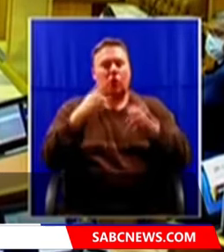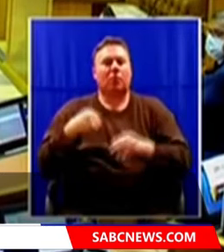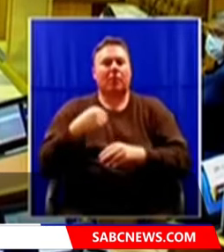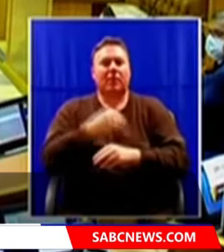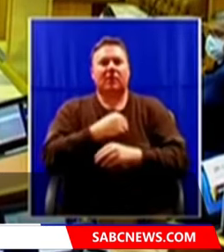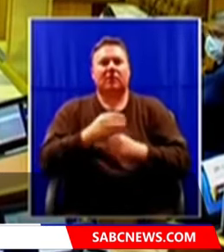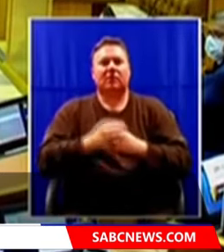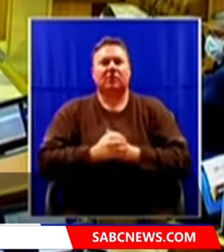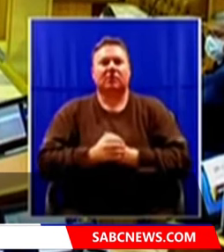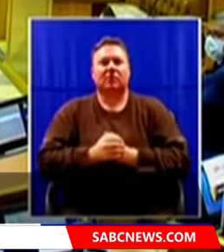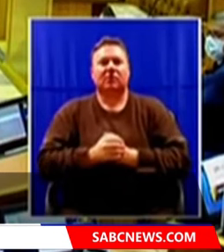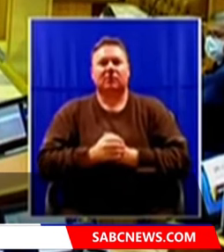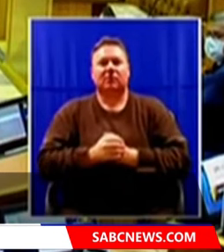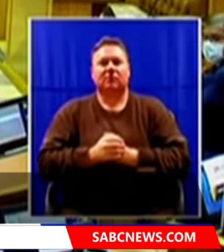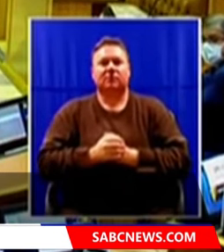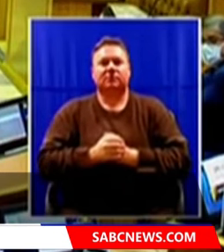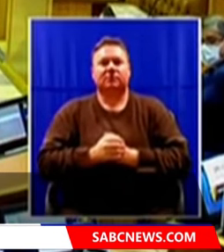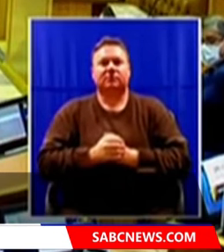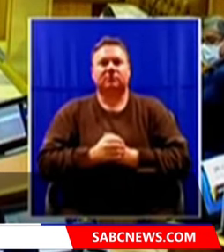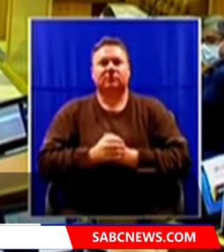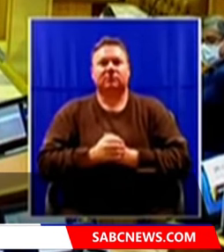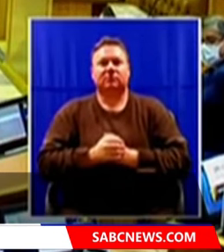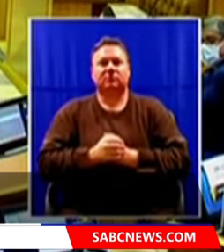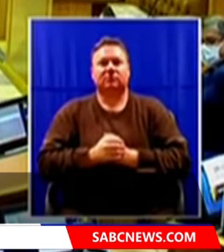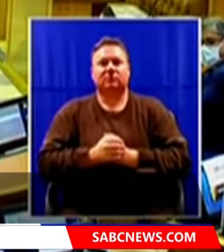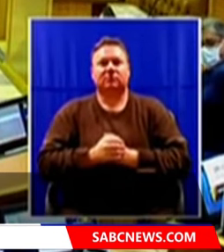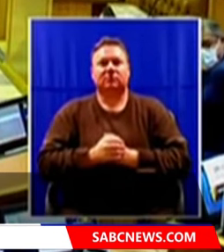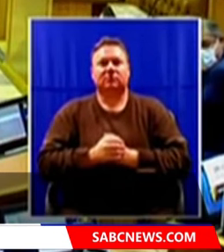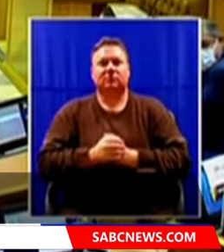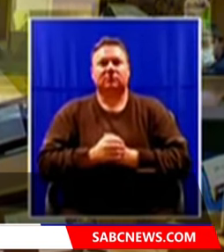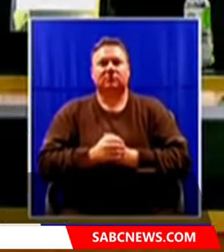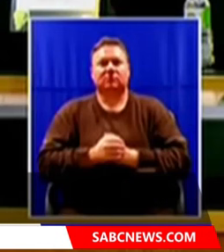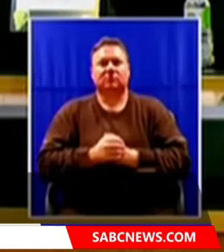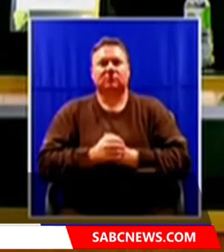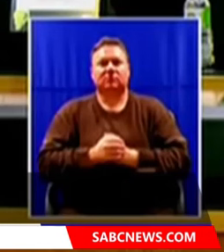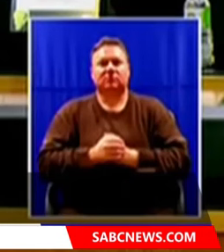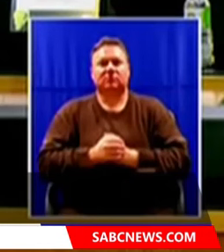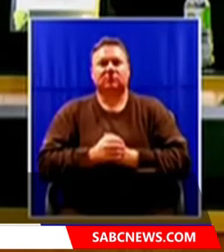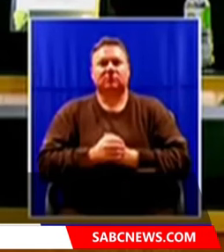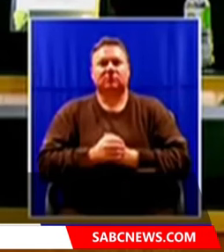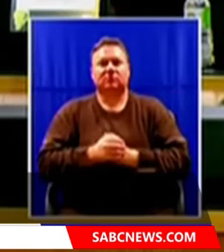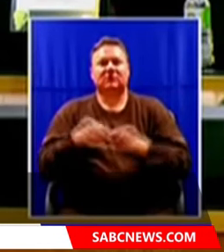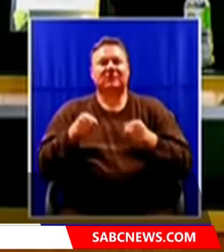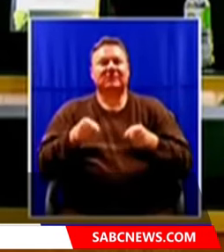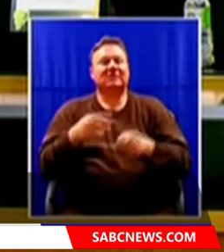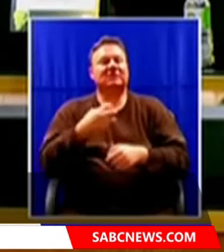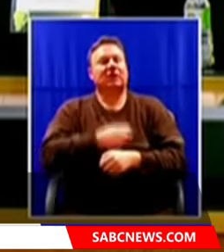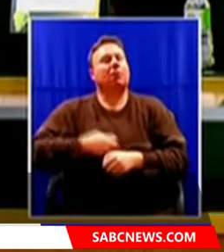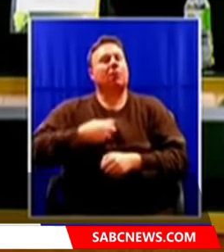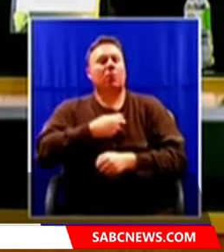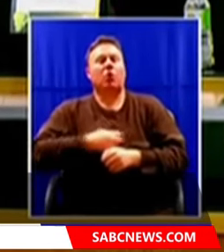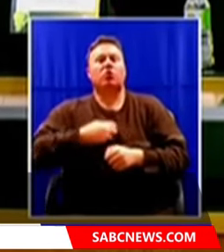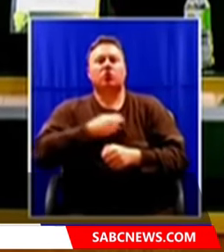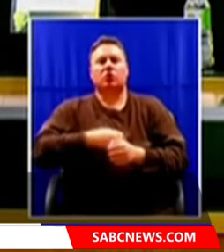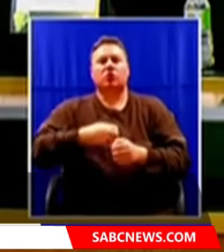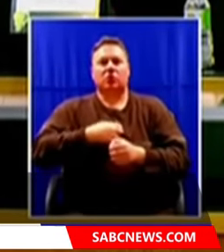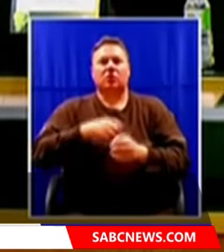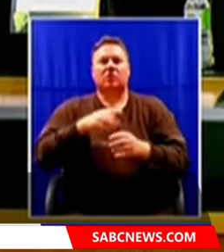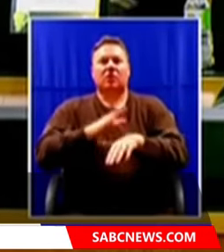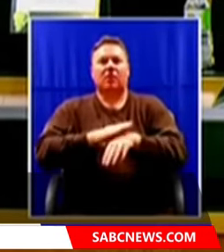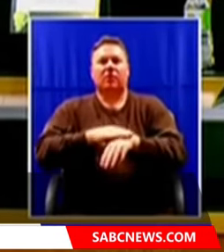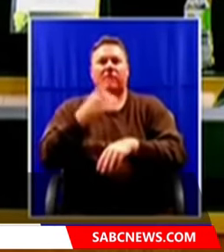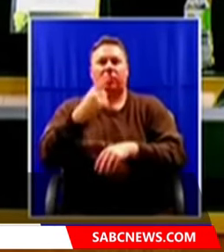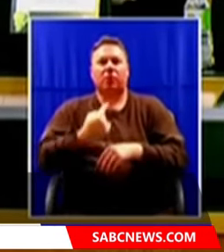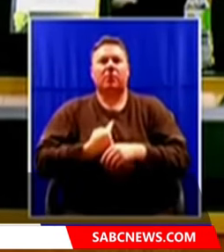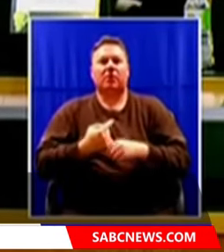of the National Assembly. This is particularly an emotional occasion for me. Seated